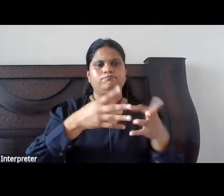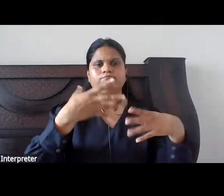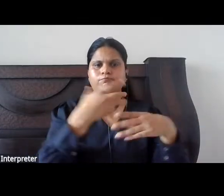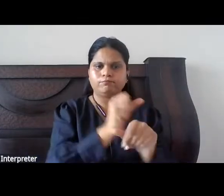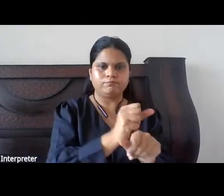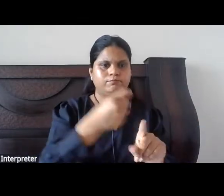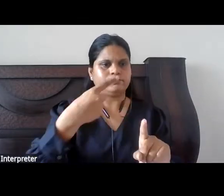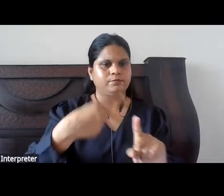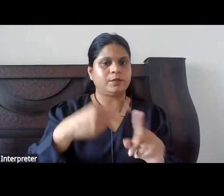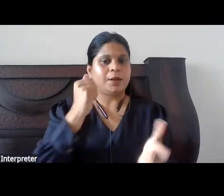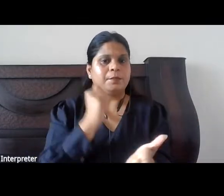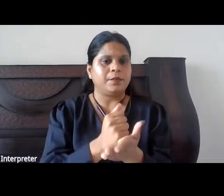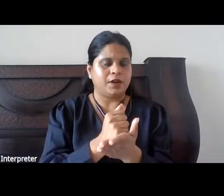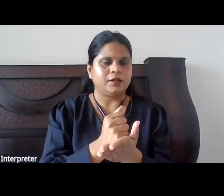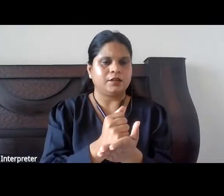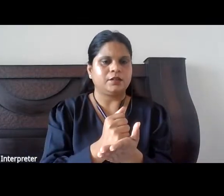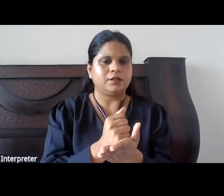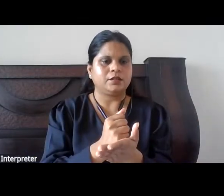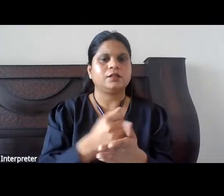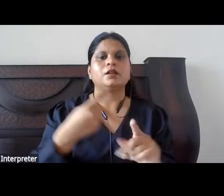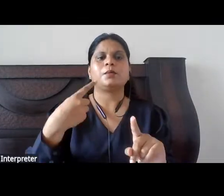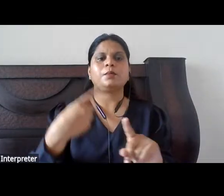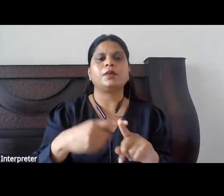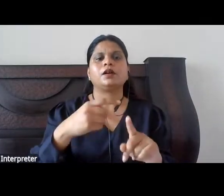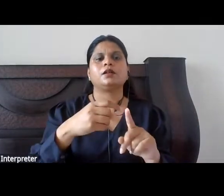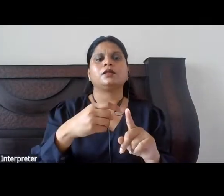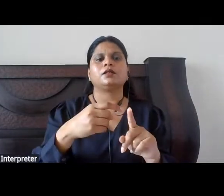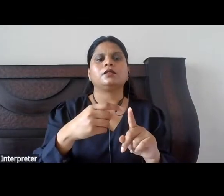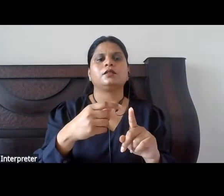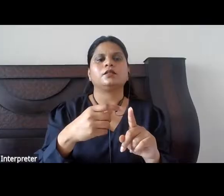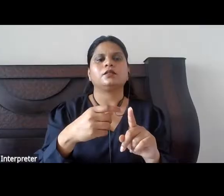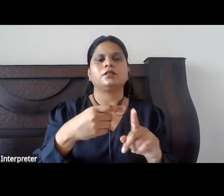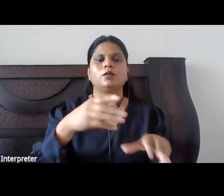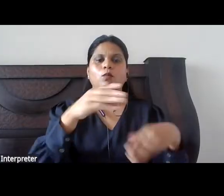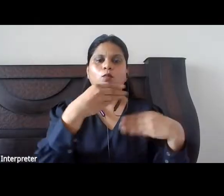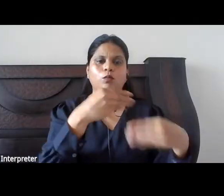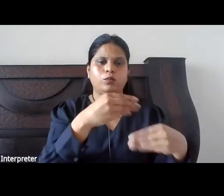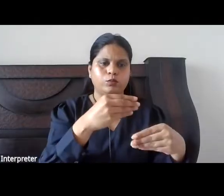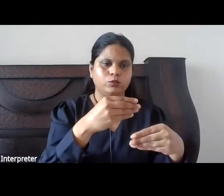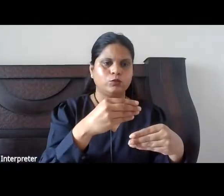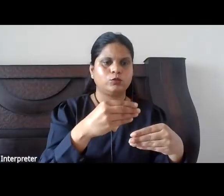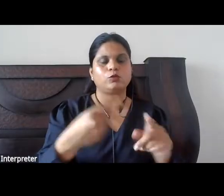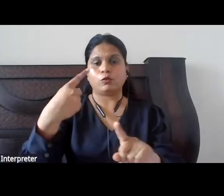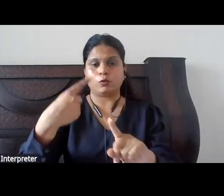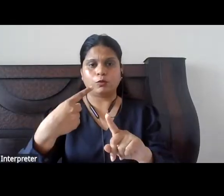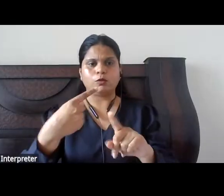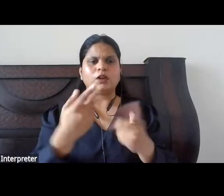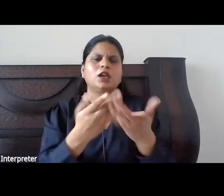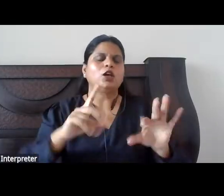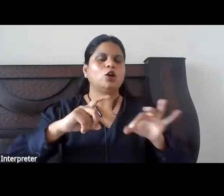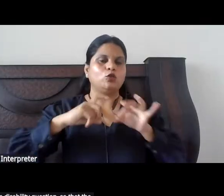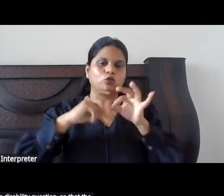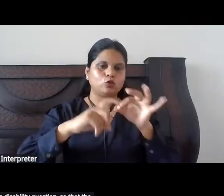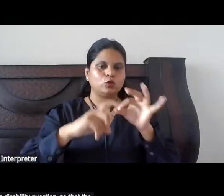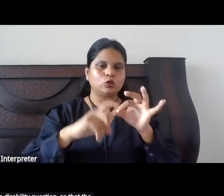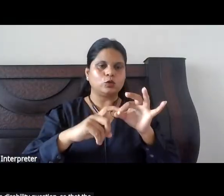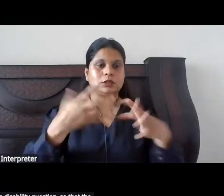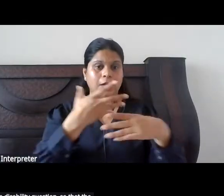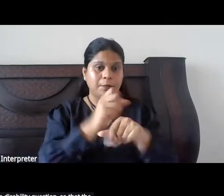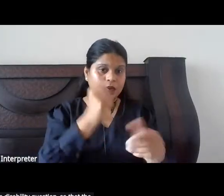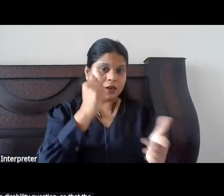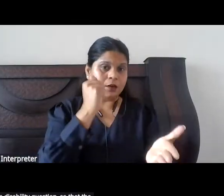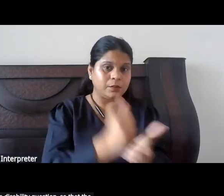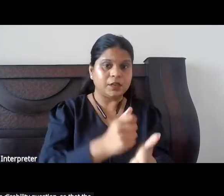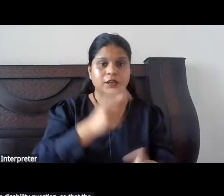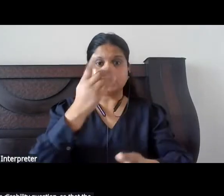put together a manual for the disability question so that the understanding of these categories are